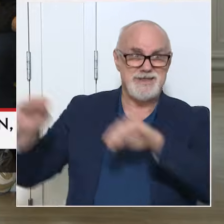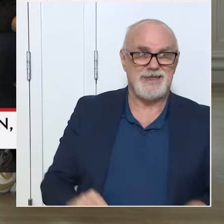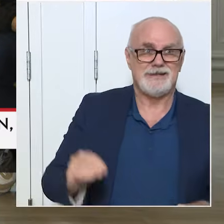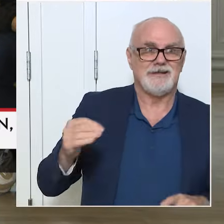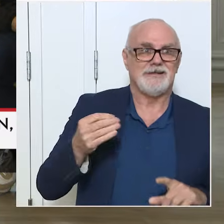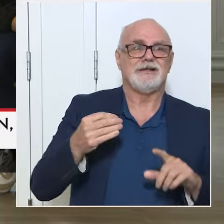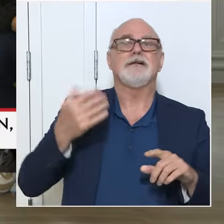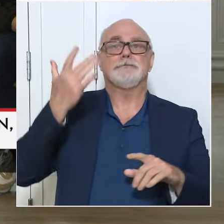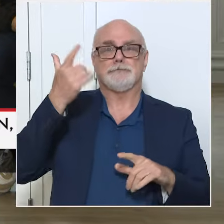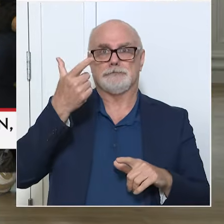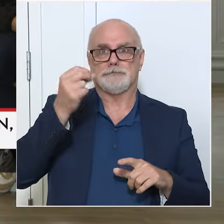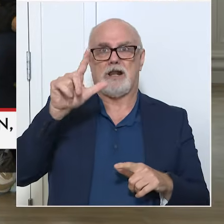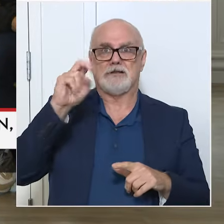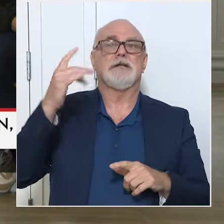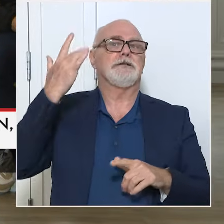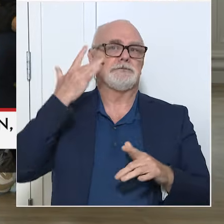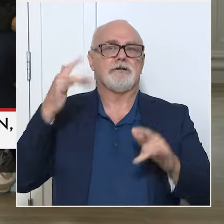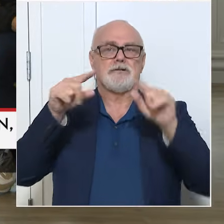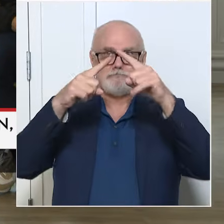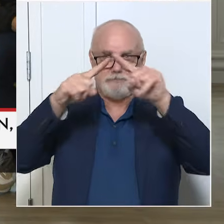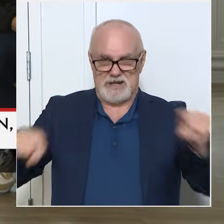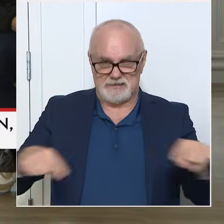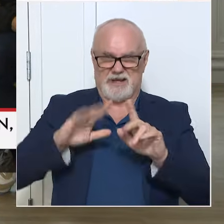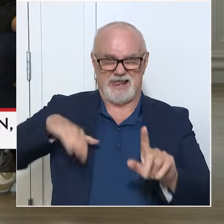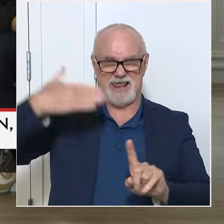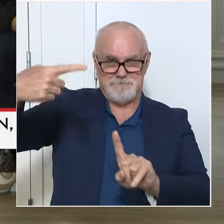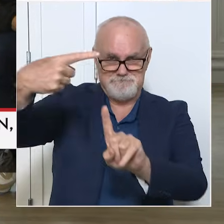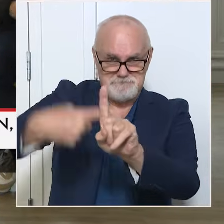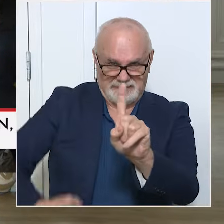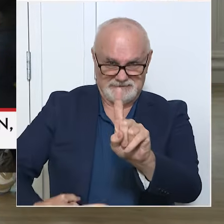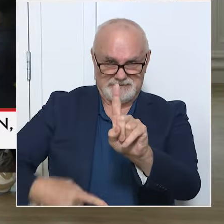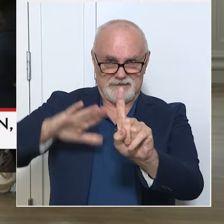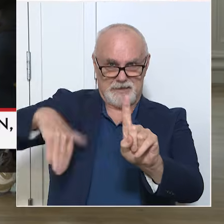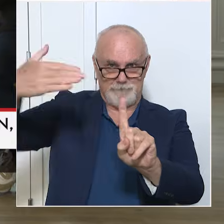month, just 2 blocks from our headquarters.